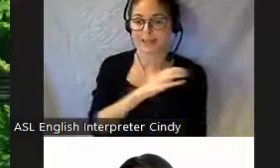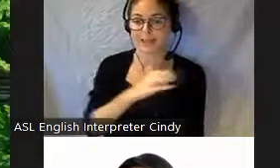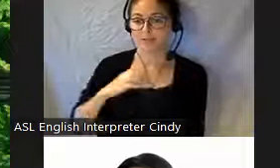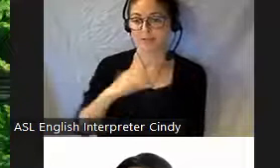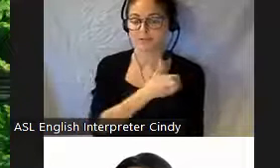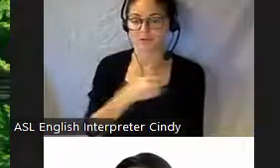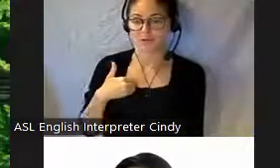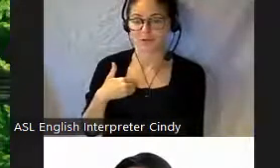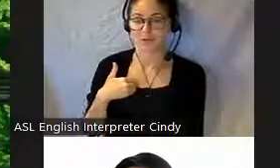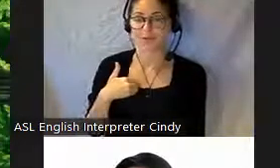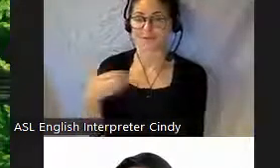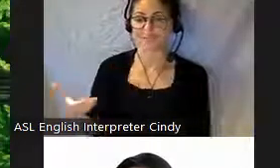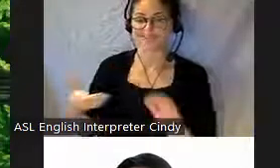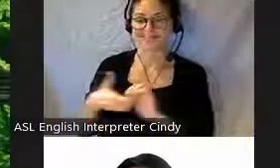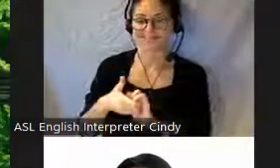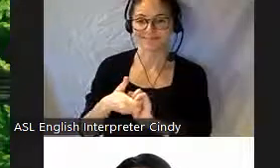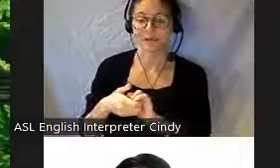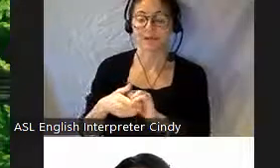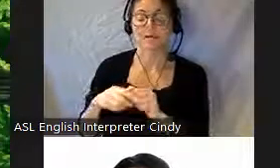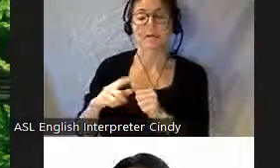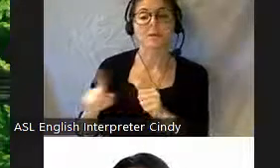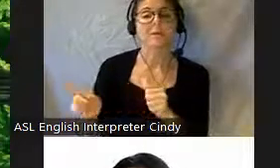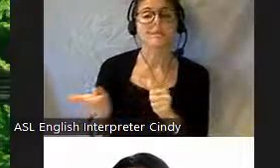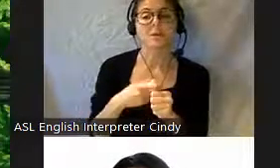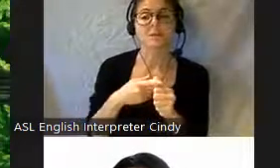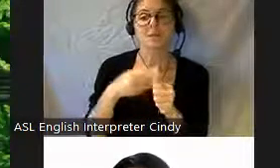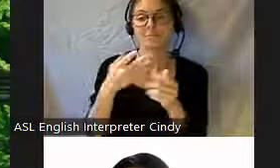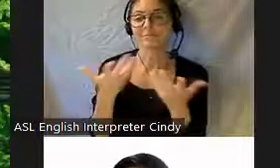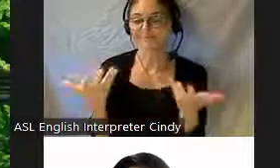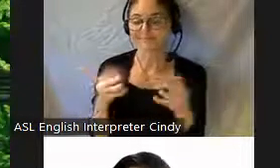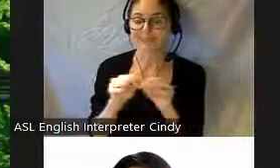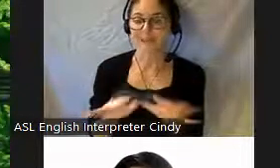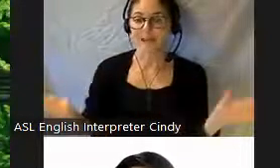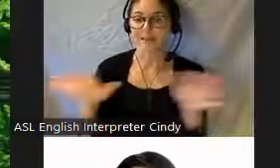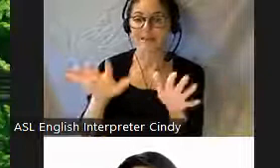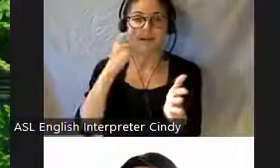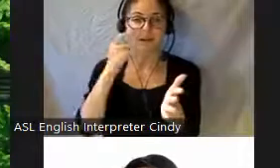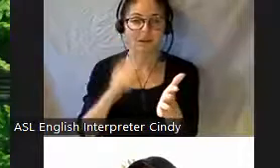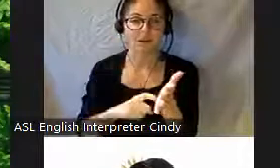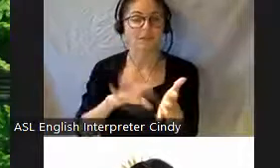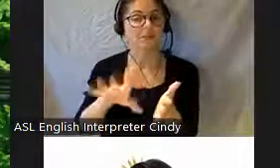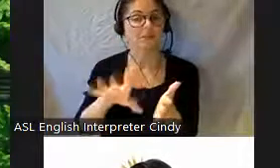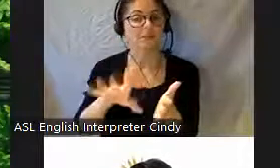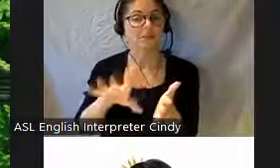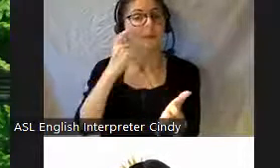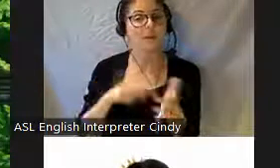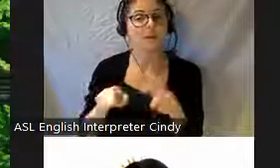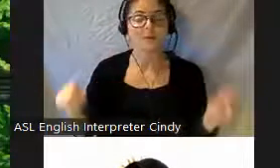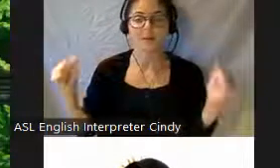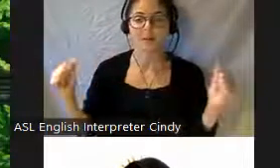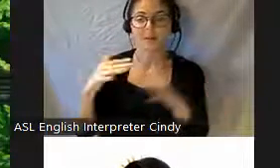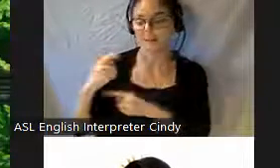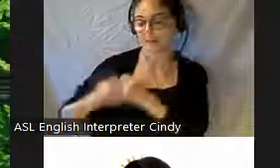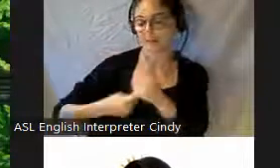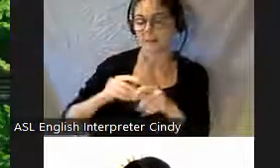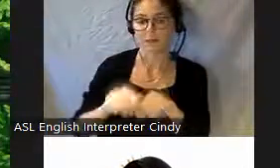we get started, I would like to provide our land acknowledgement. We acknowledge that we gather on the traditional territory of a number of